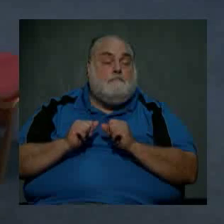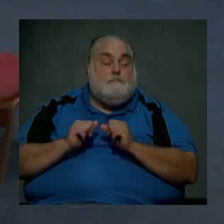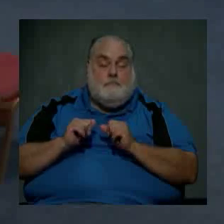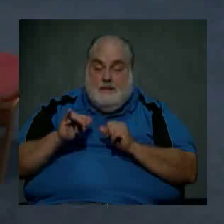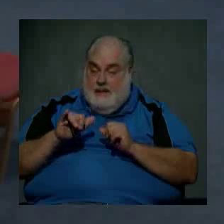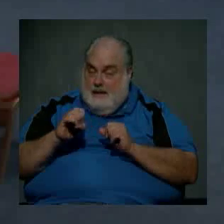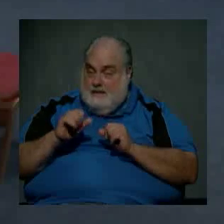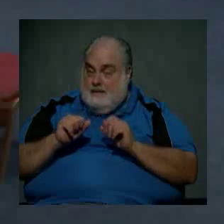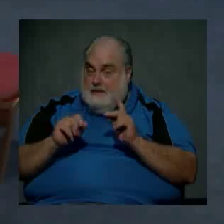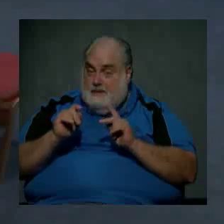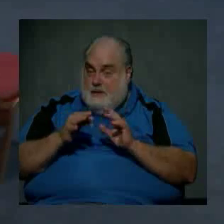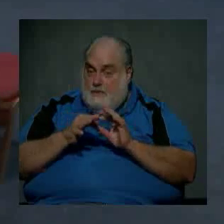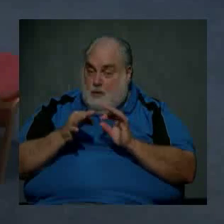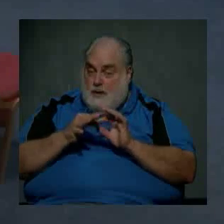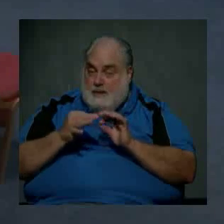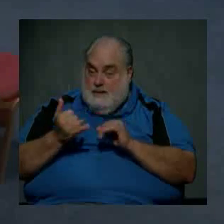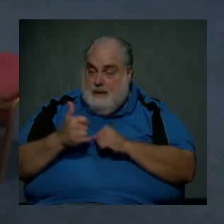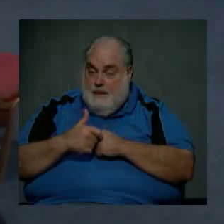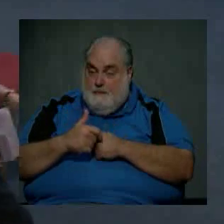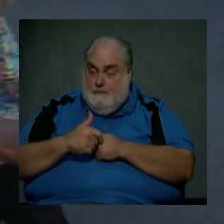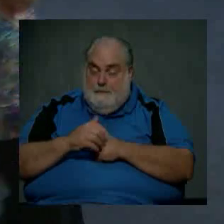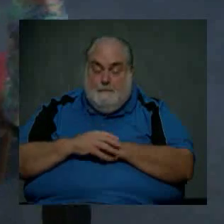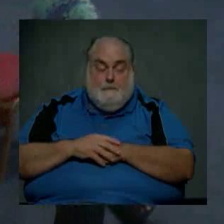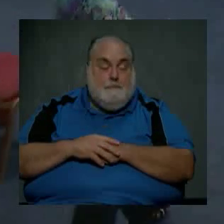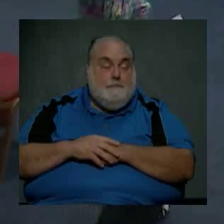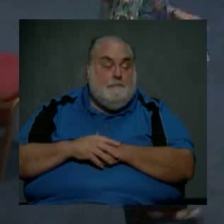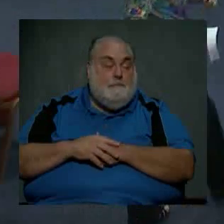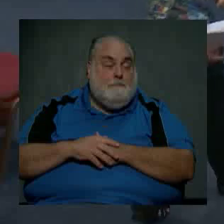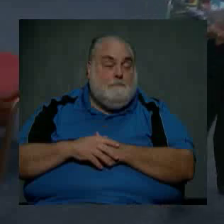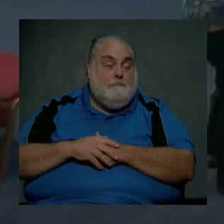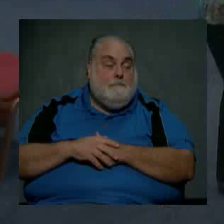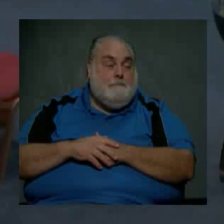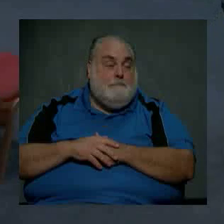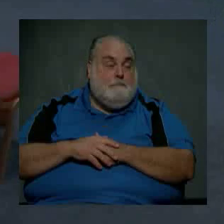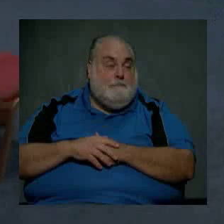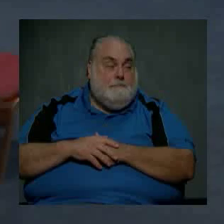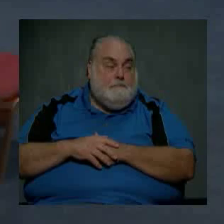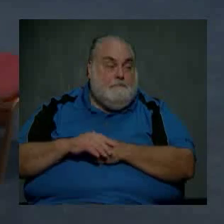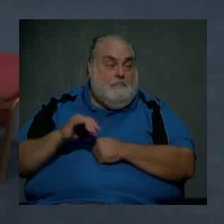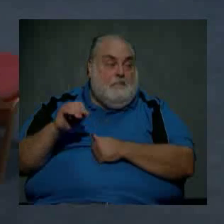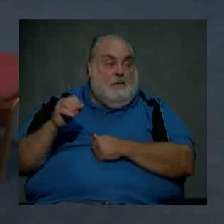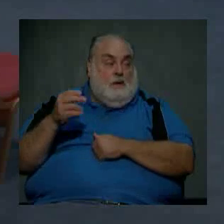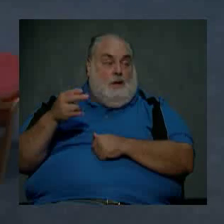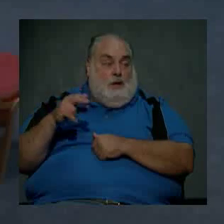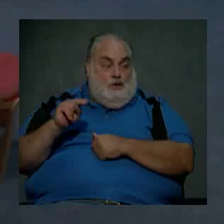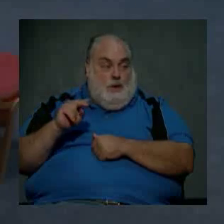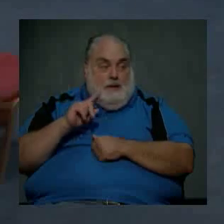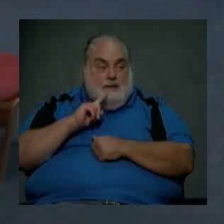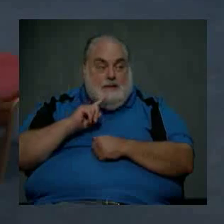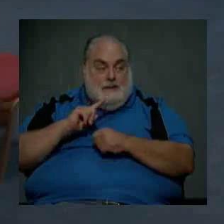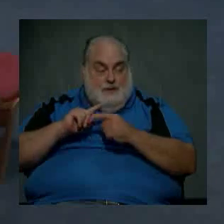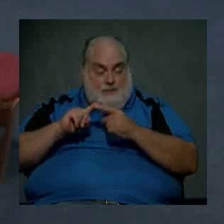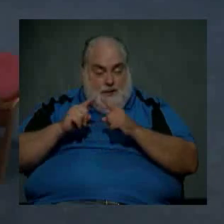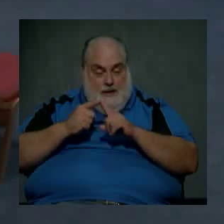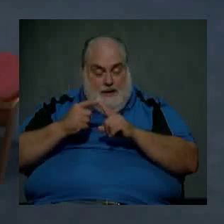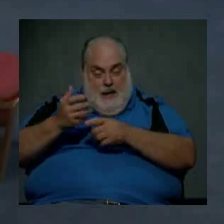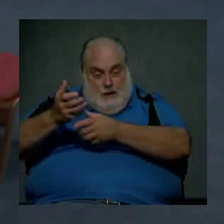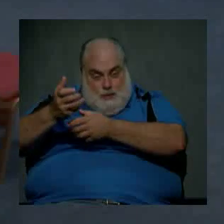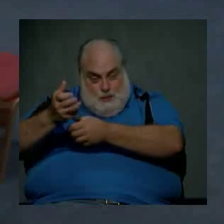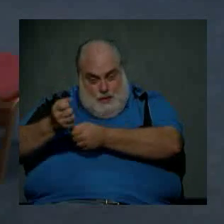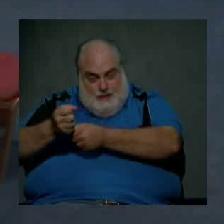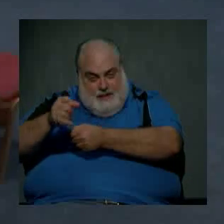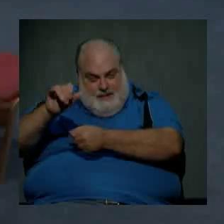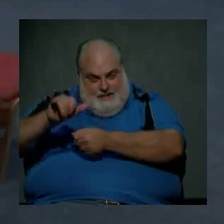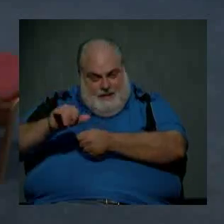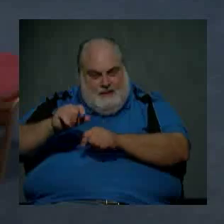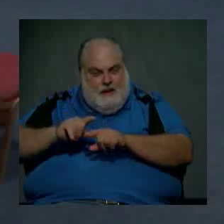citizen communications, yes, it's all free. John is a friend, and I trust these gentlemen, but